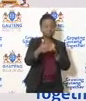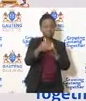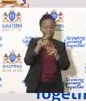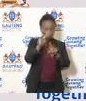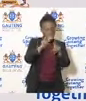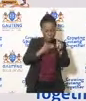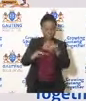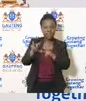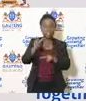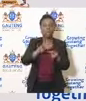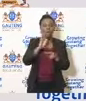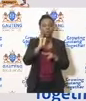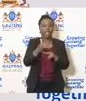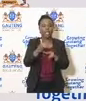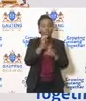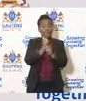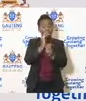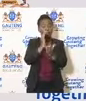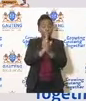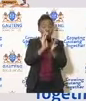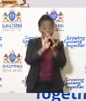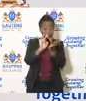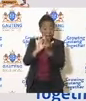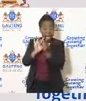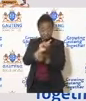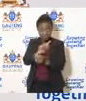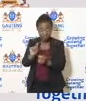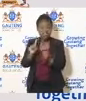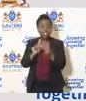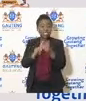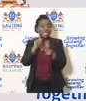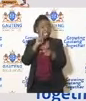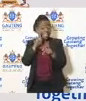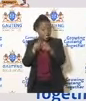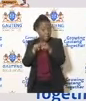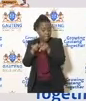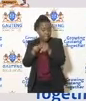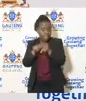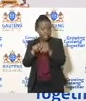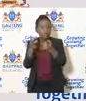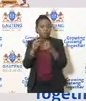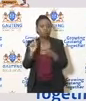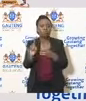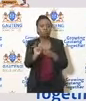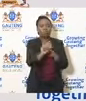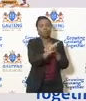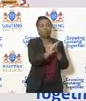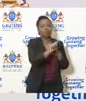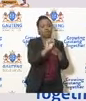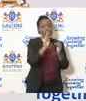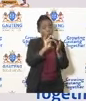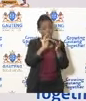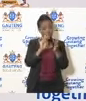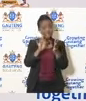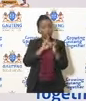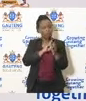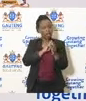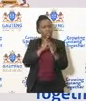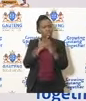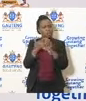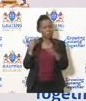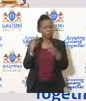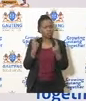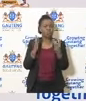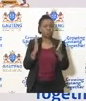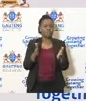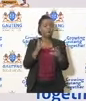Having traced all those contacts and having tested as many of the contacts as we have done, and just people